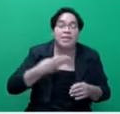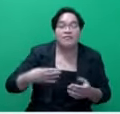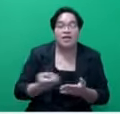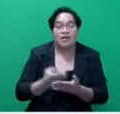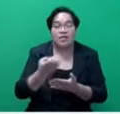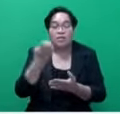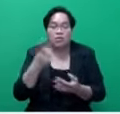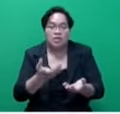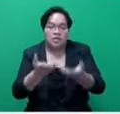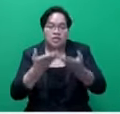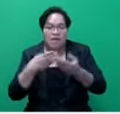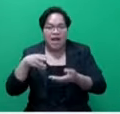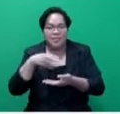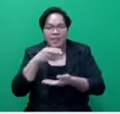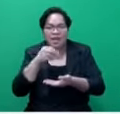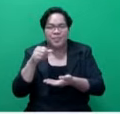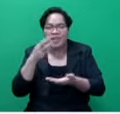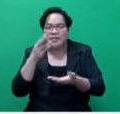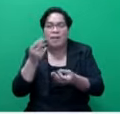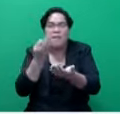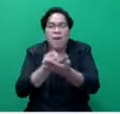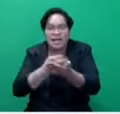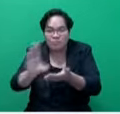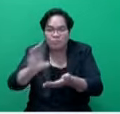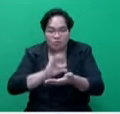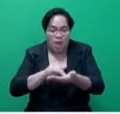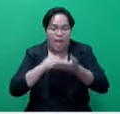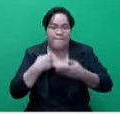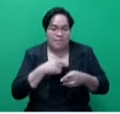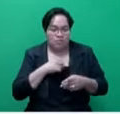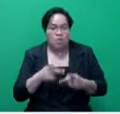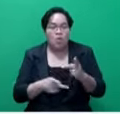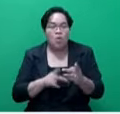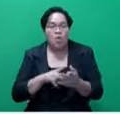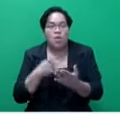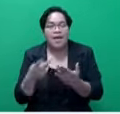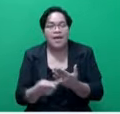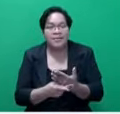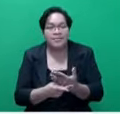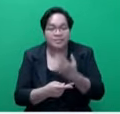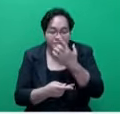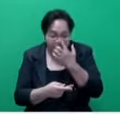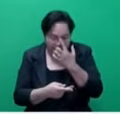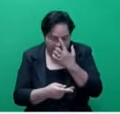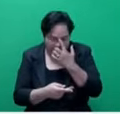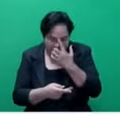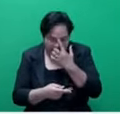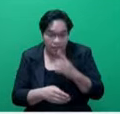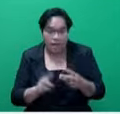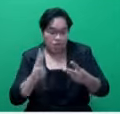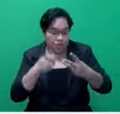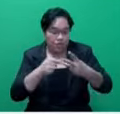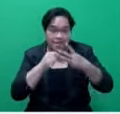giving us some seed funding to roll out this program. Mr. Speaker, sir, in response to the third